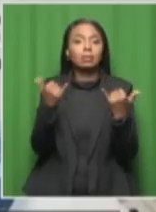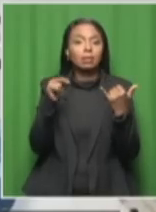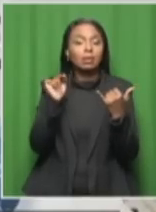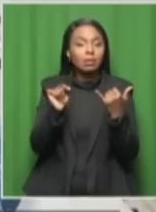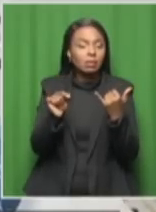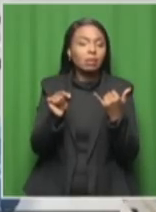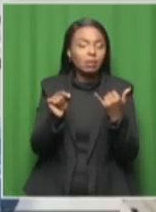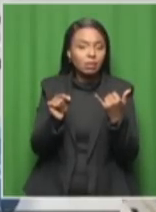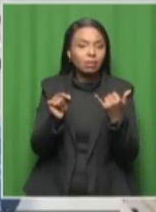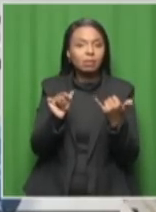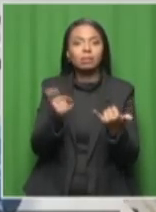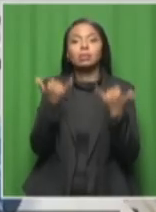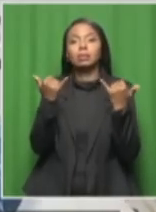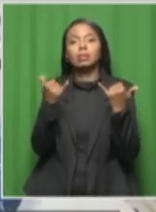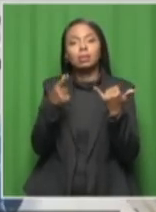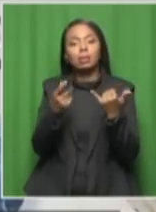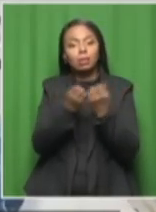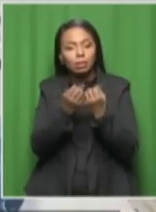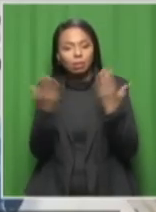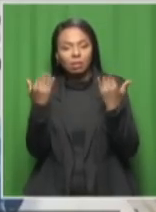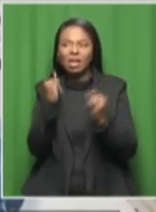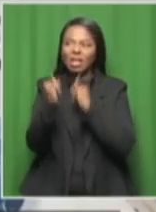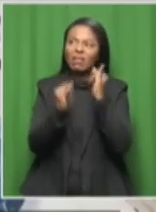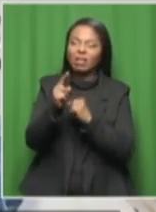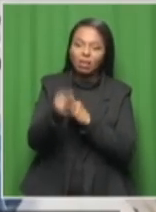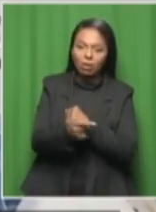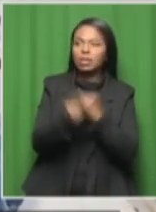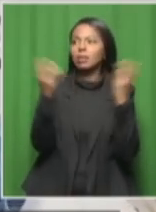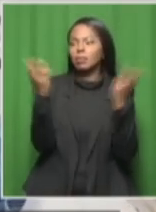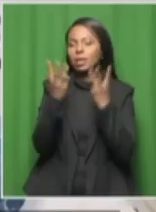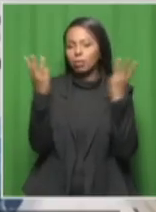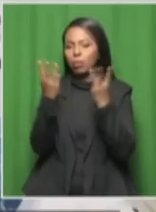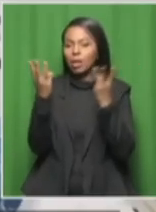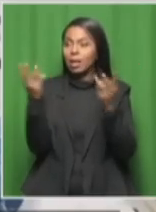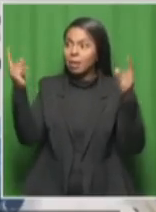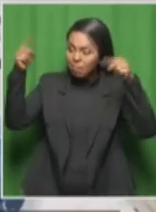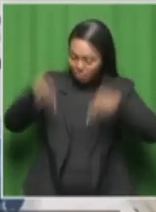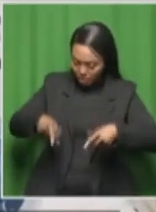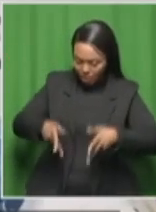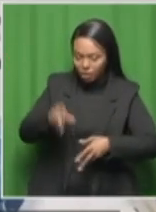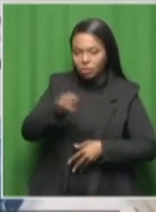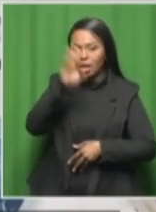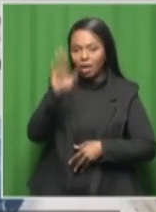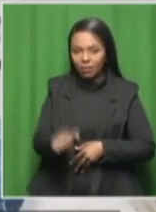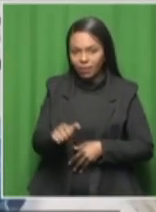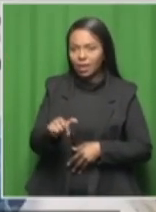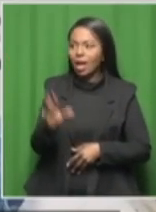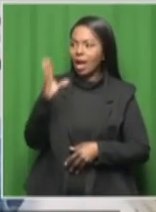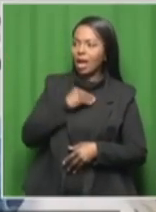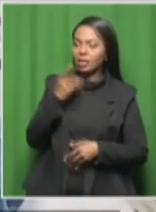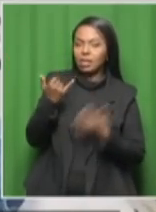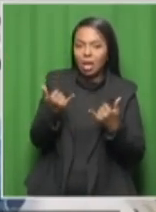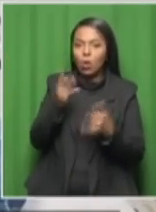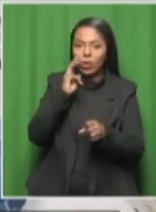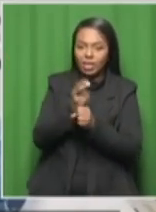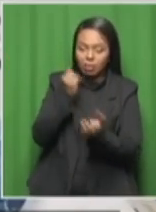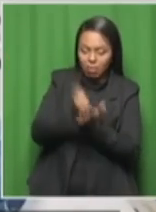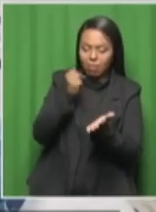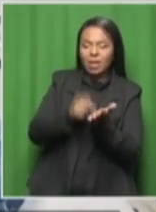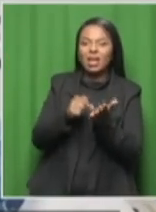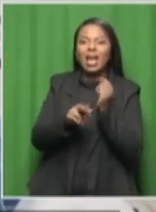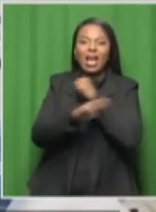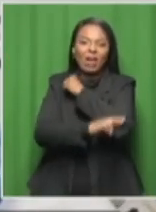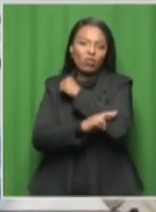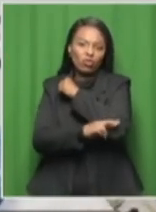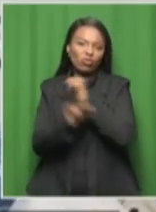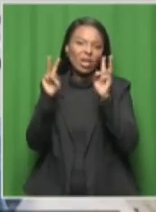that, that very same year in 1998, 11,000 people came to South Africa asking for refugee status. From there, the figure keeps